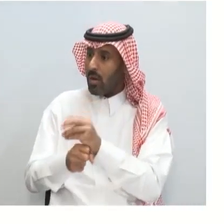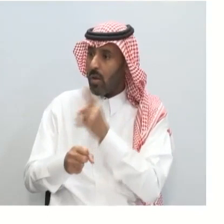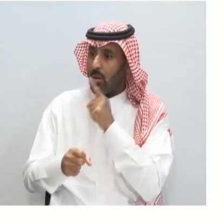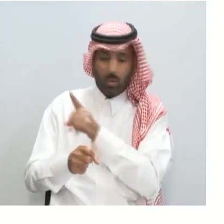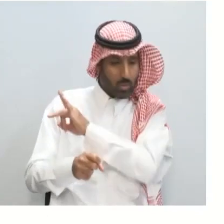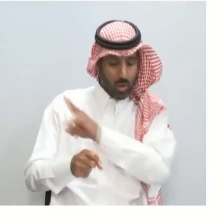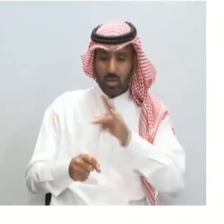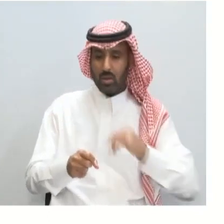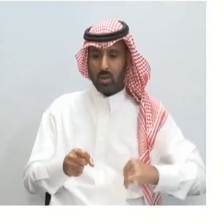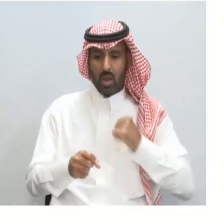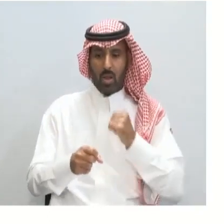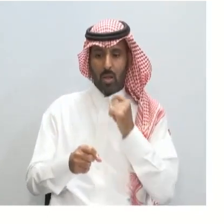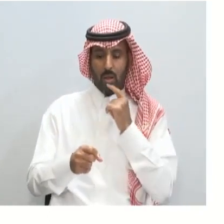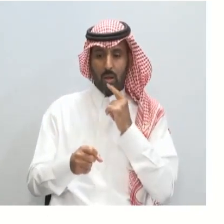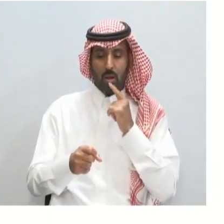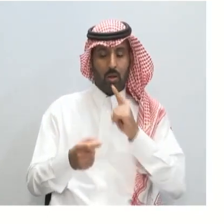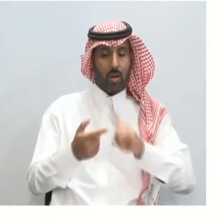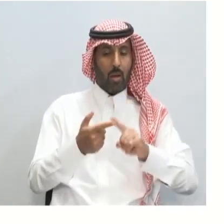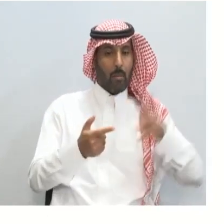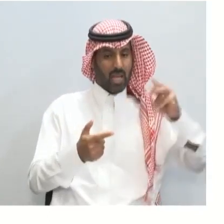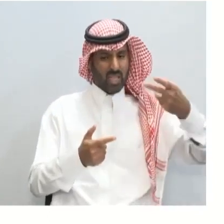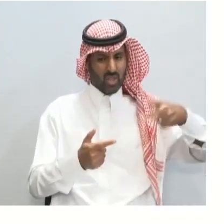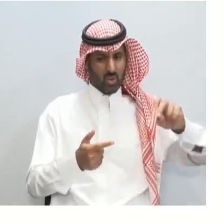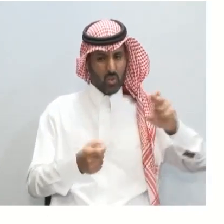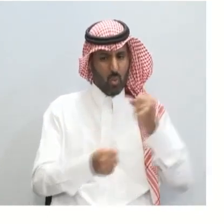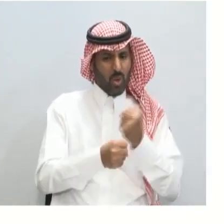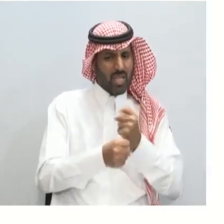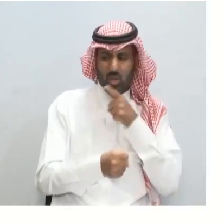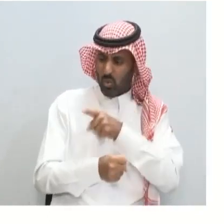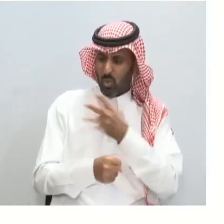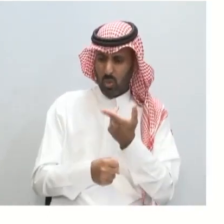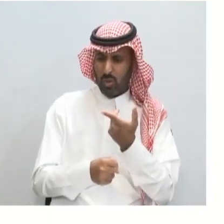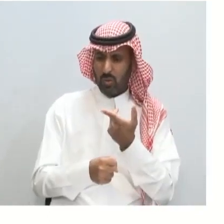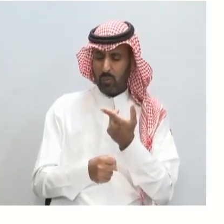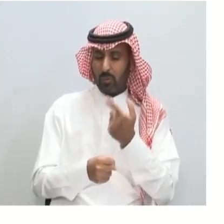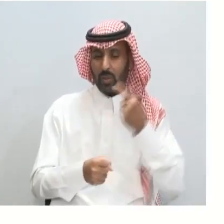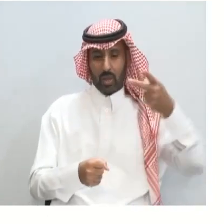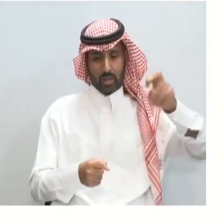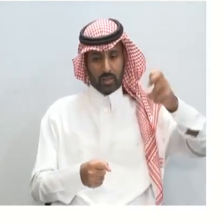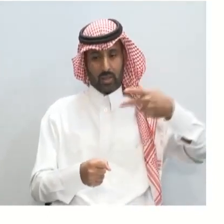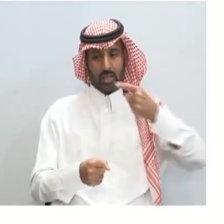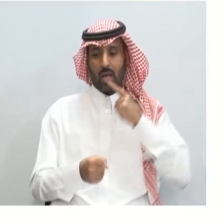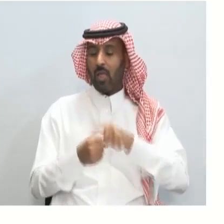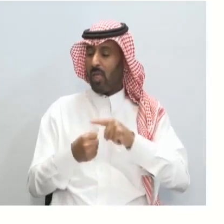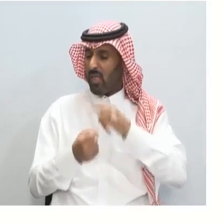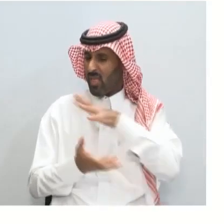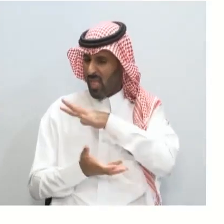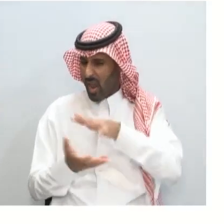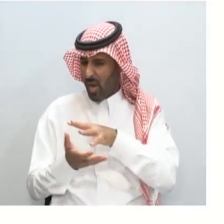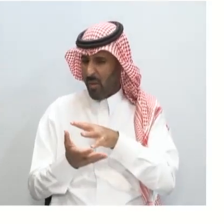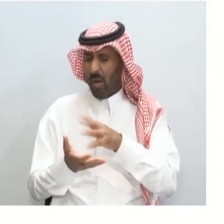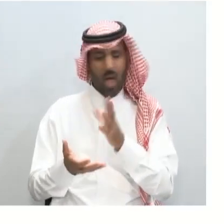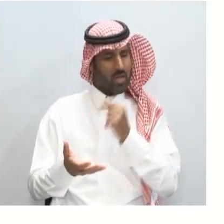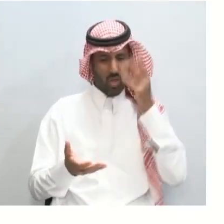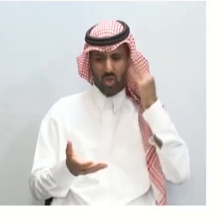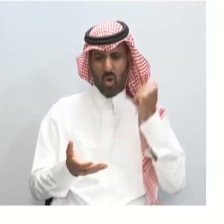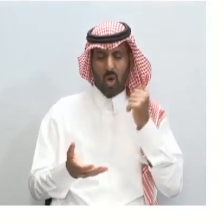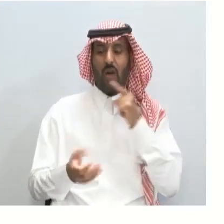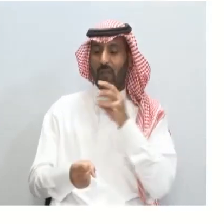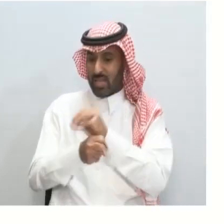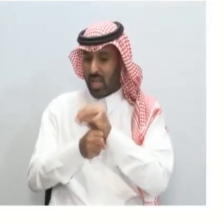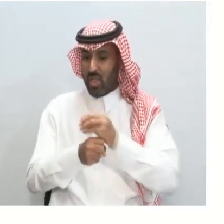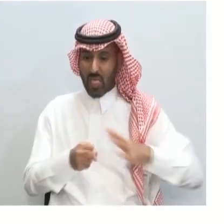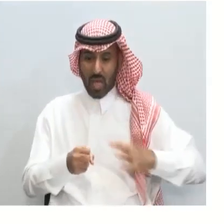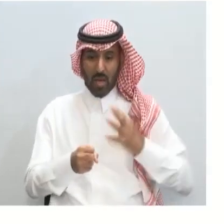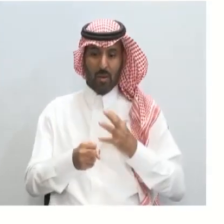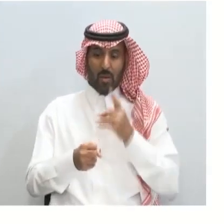manager. Majid, so what are you going to do? Khalid, that's the problem. I don't know. If I told the